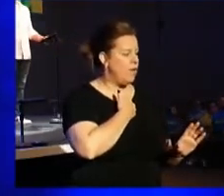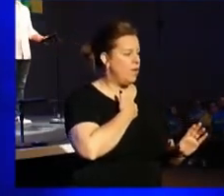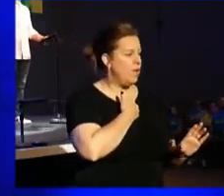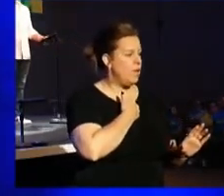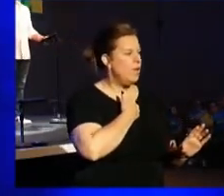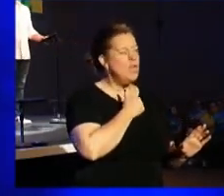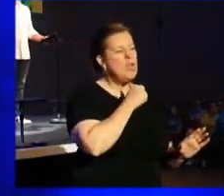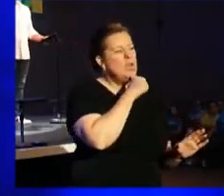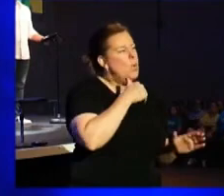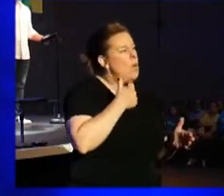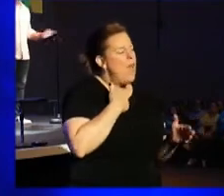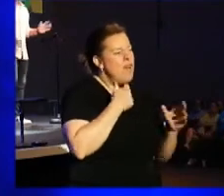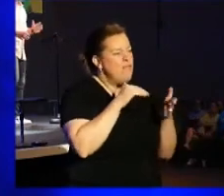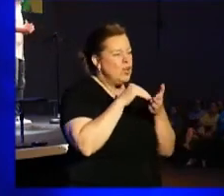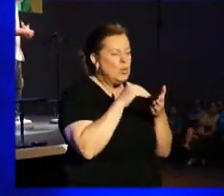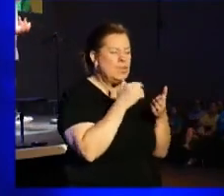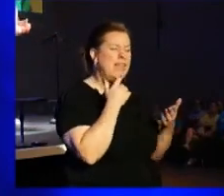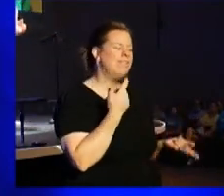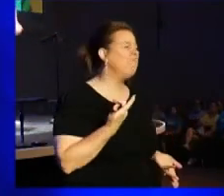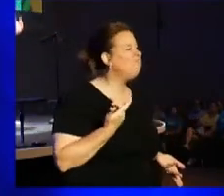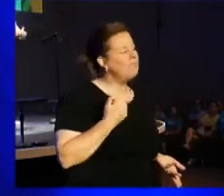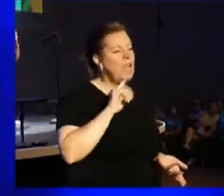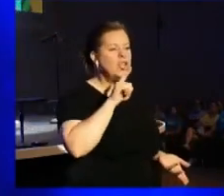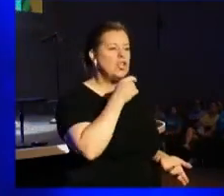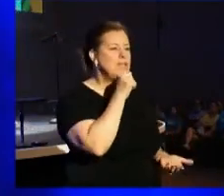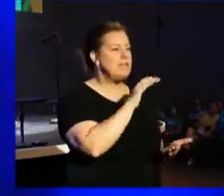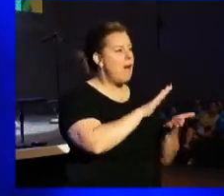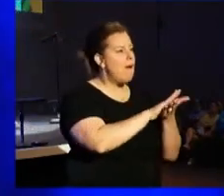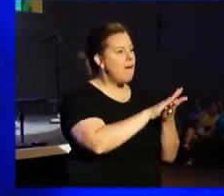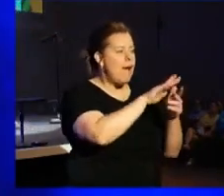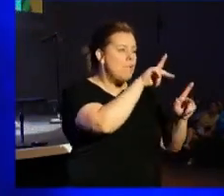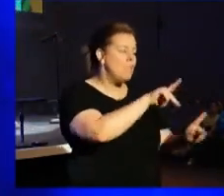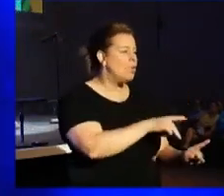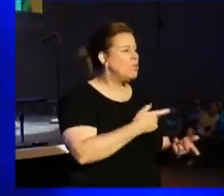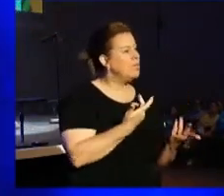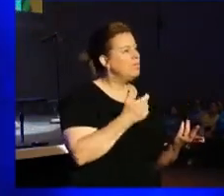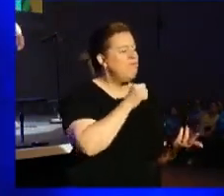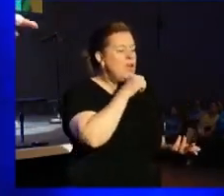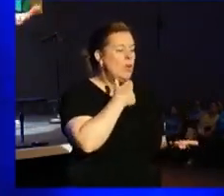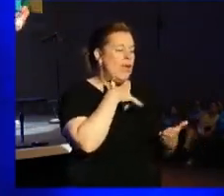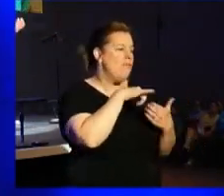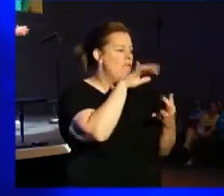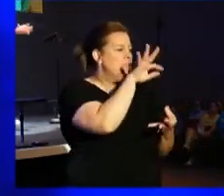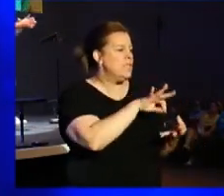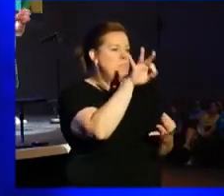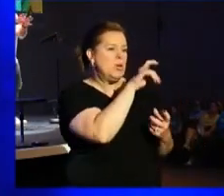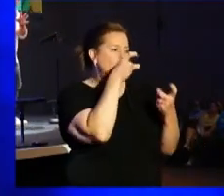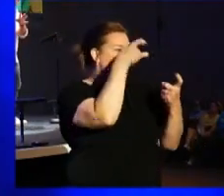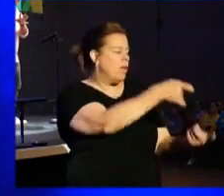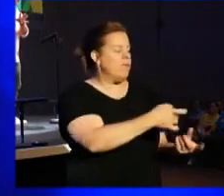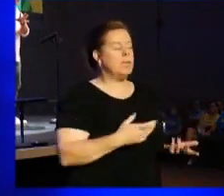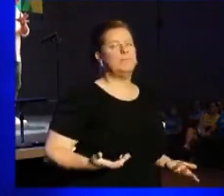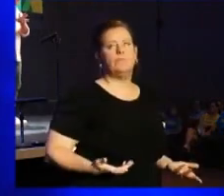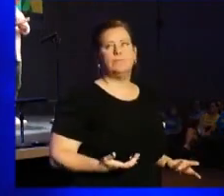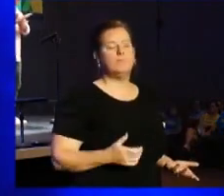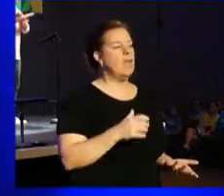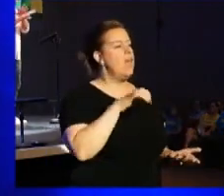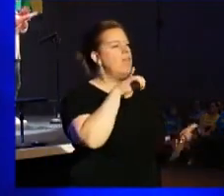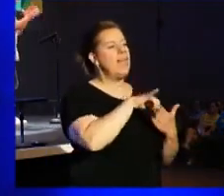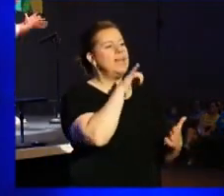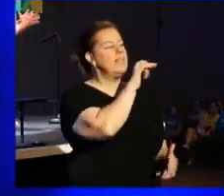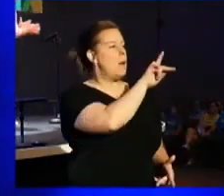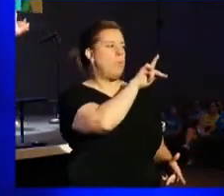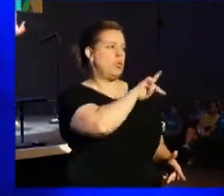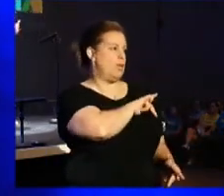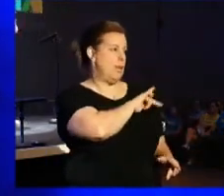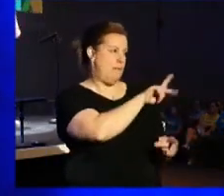person. I just don't have the spiritual gift of kindness. It's like, that's just not my personality type. No, we don't